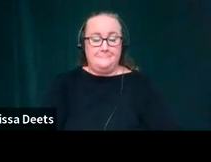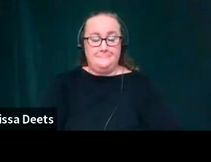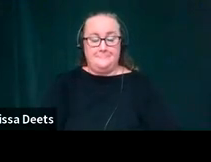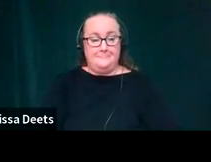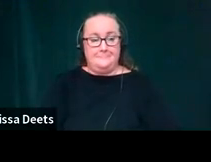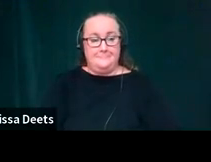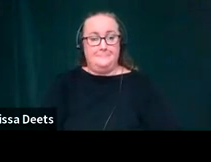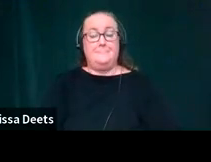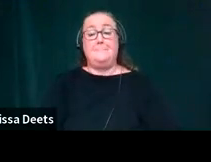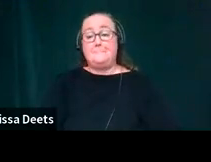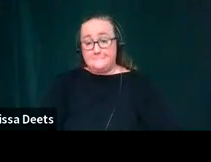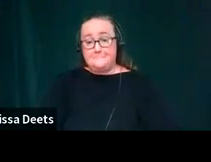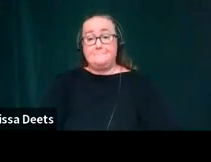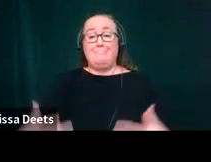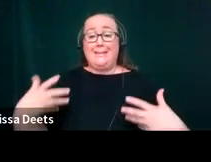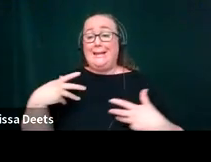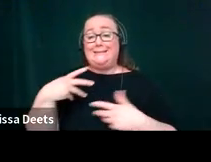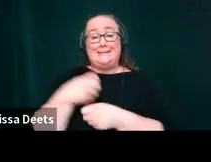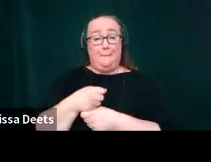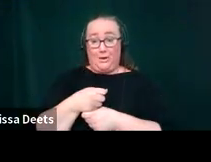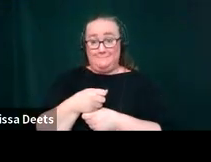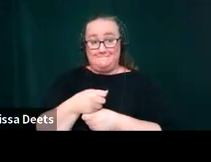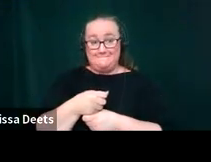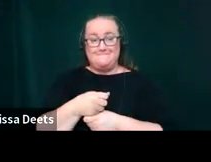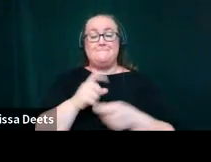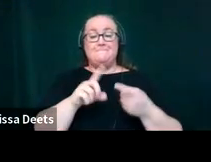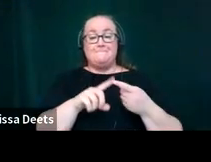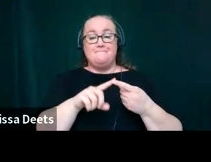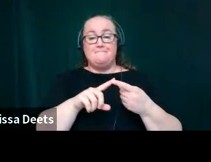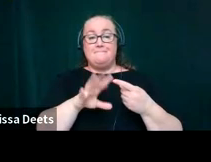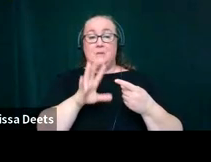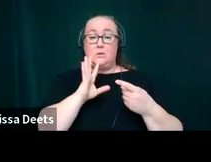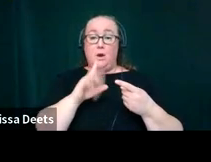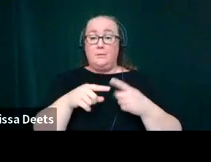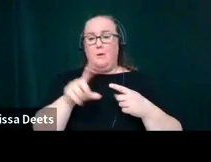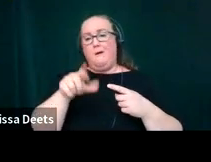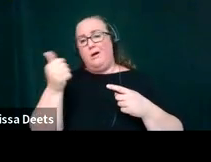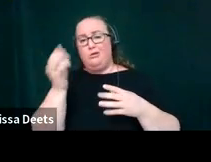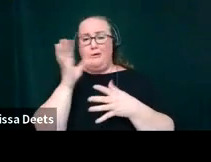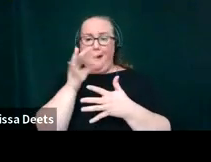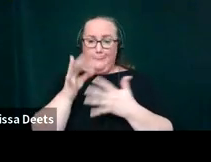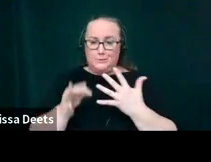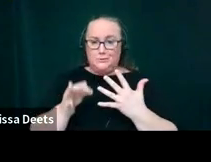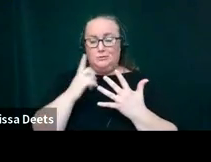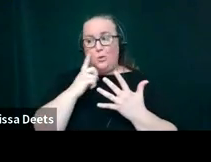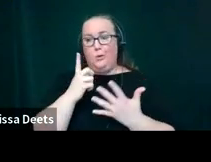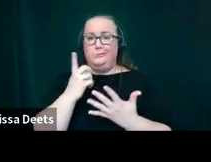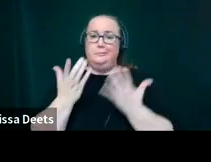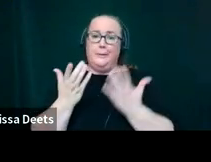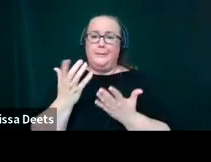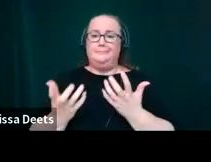So overall, in summary, we've talked about many unconventional options as complementary treatments for